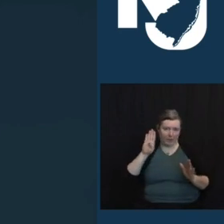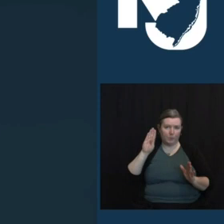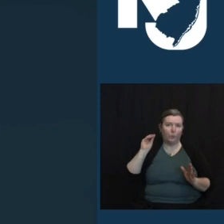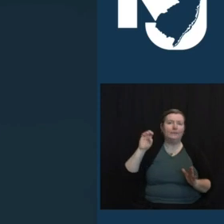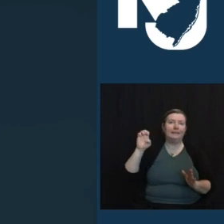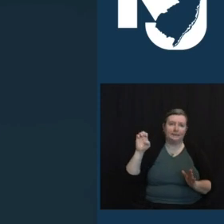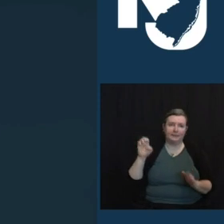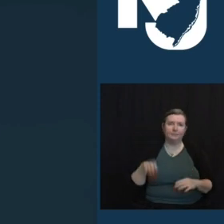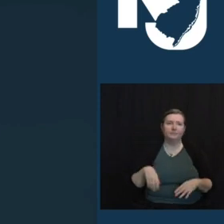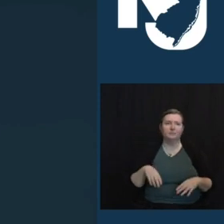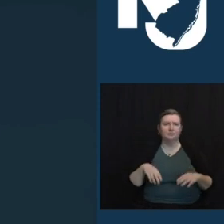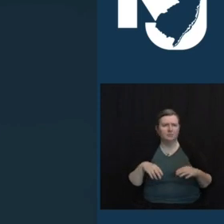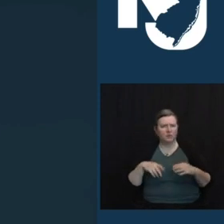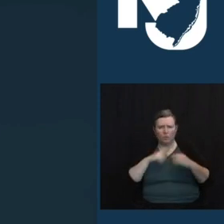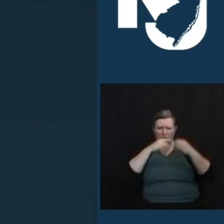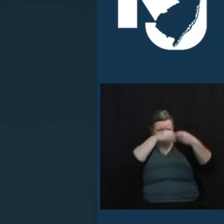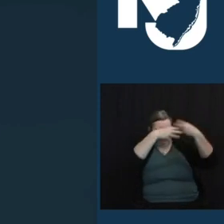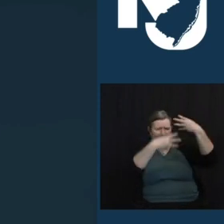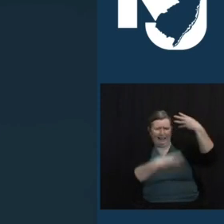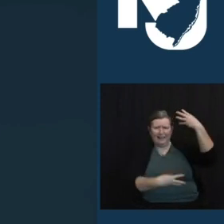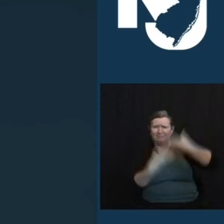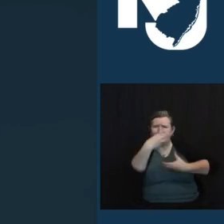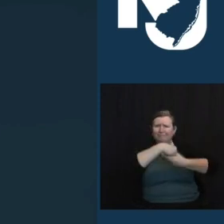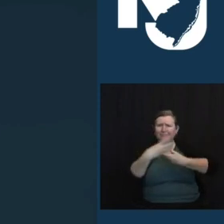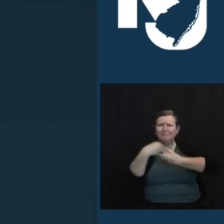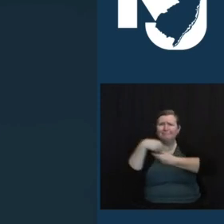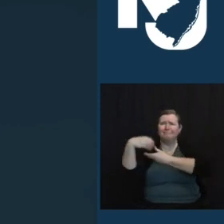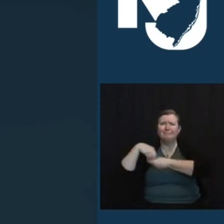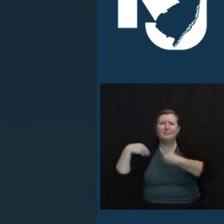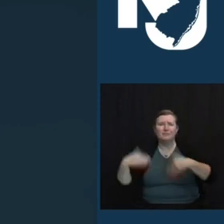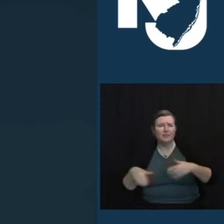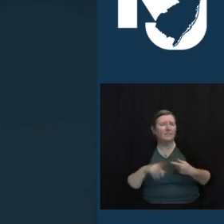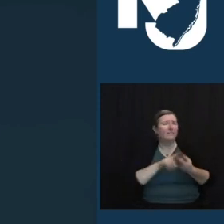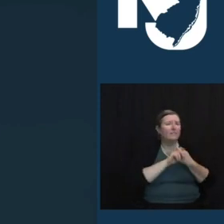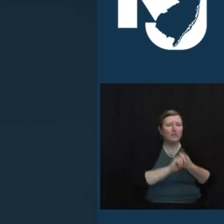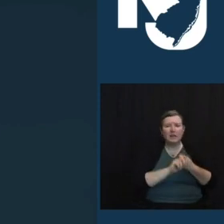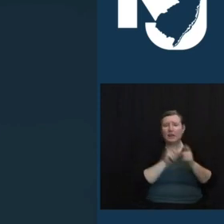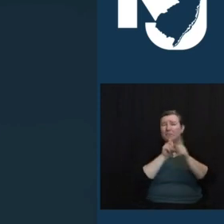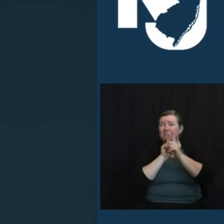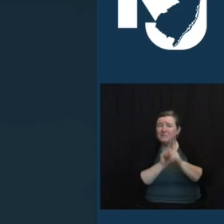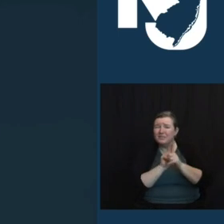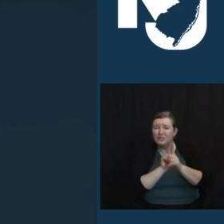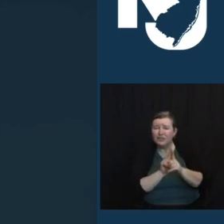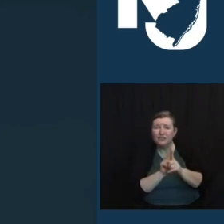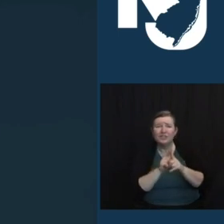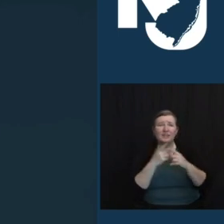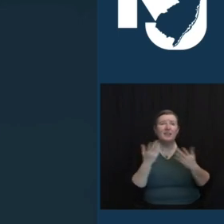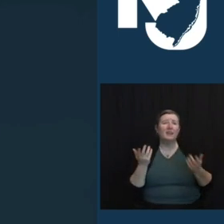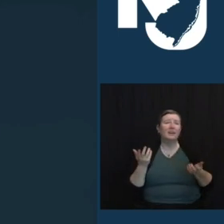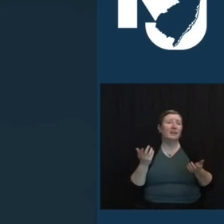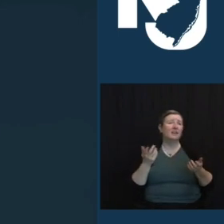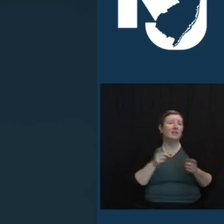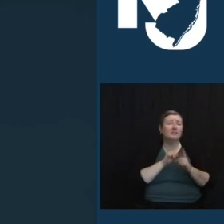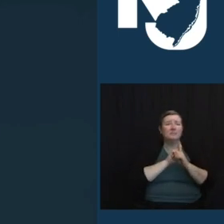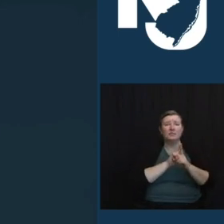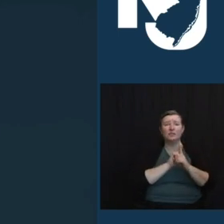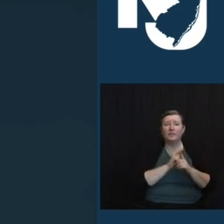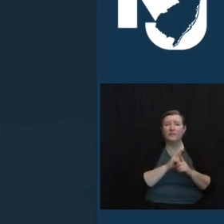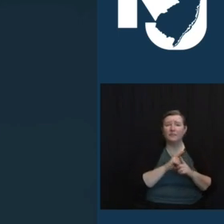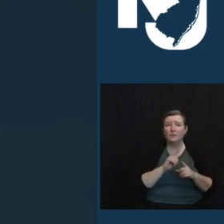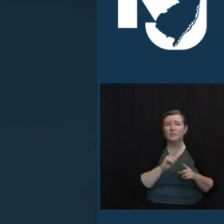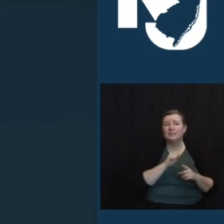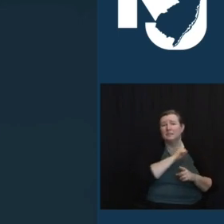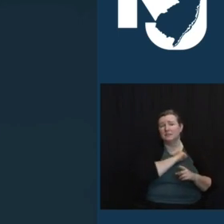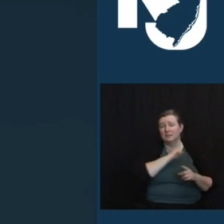but mentor and friend are his legacy, including mentoring our friend, Assemblywoman Annette Keano, who brought Dr. Edrera's